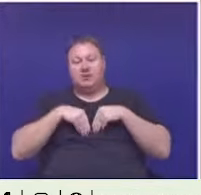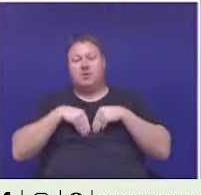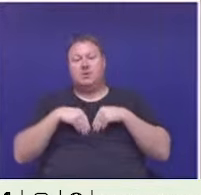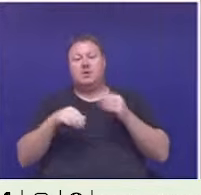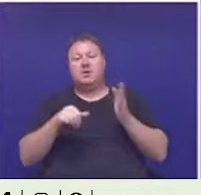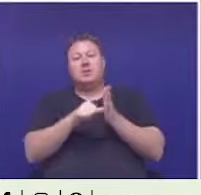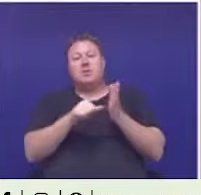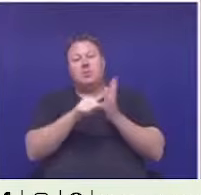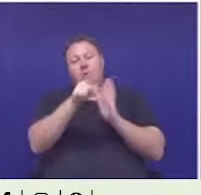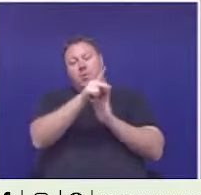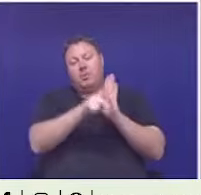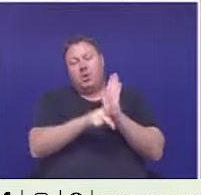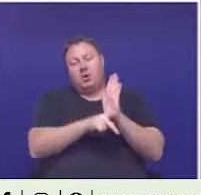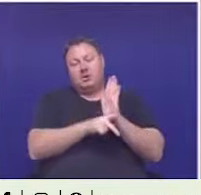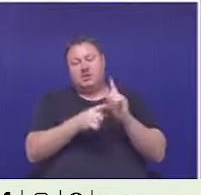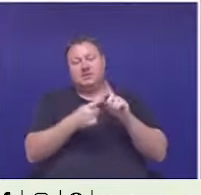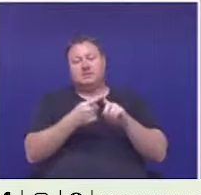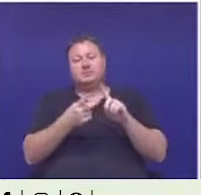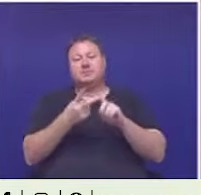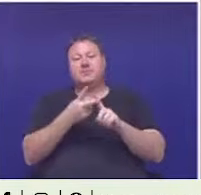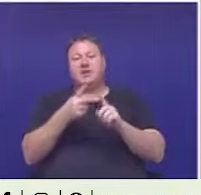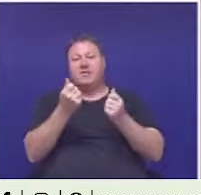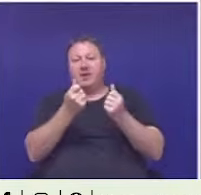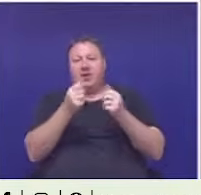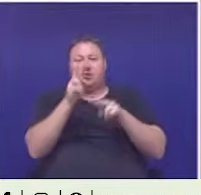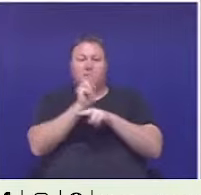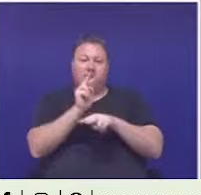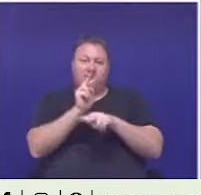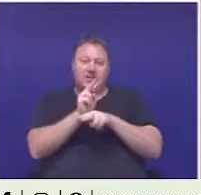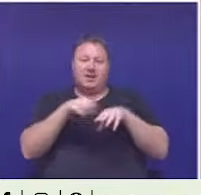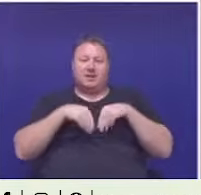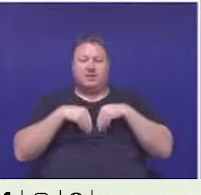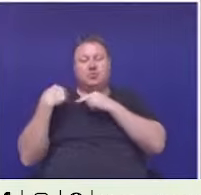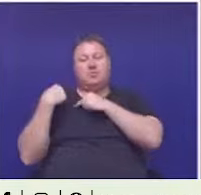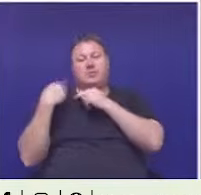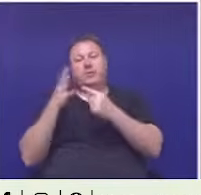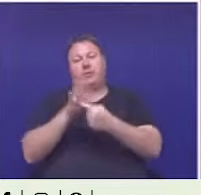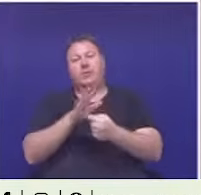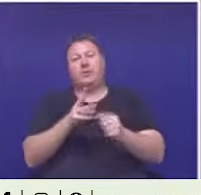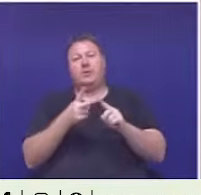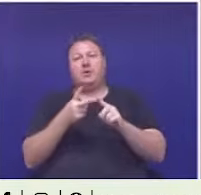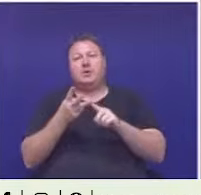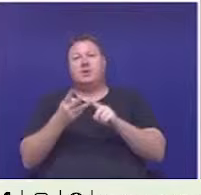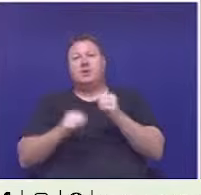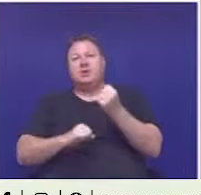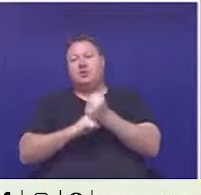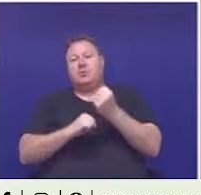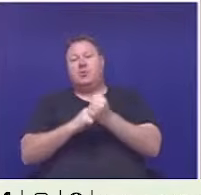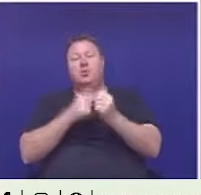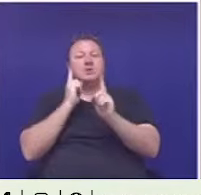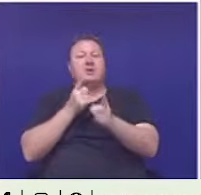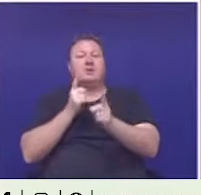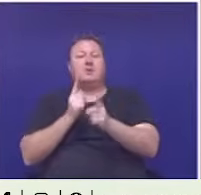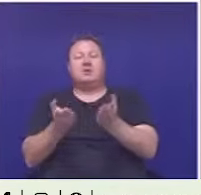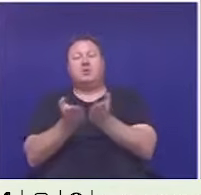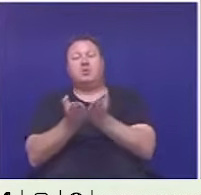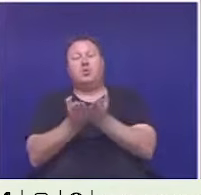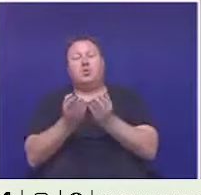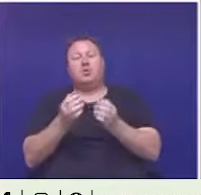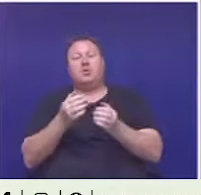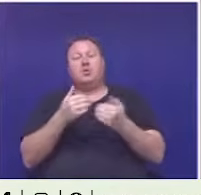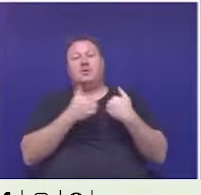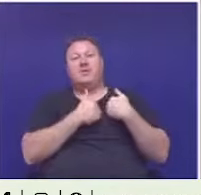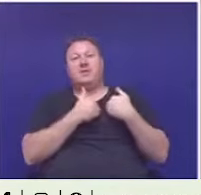key policies, the financial oversight and accountability, support for discipline and school safety,